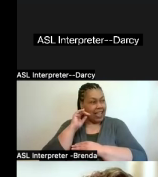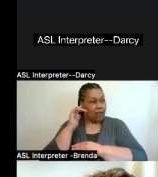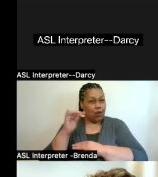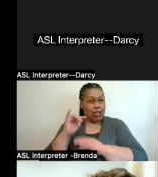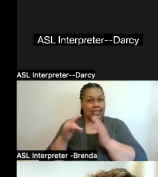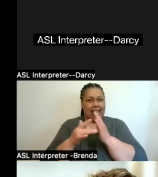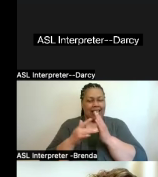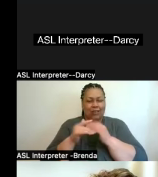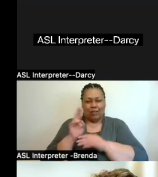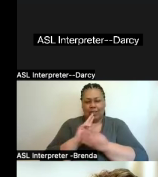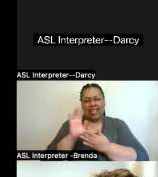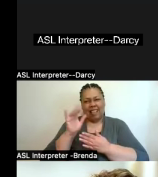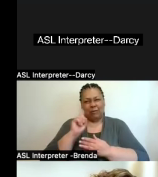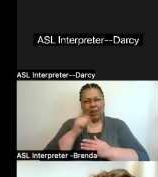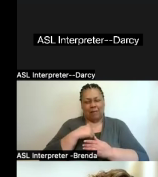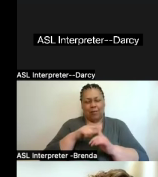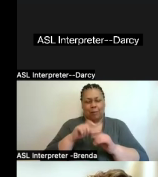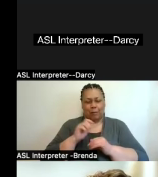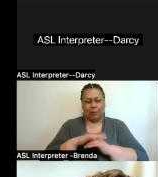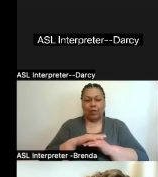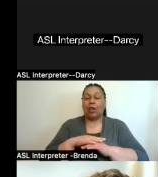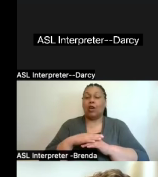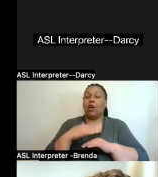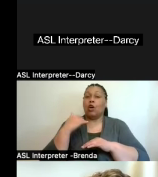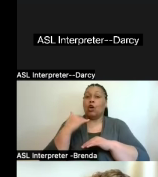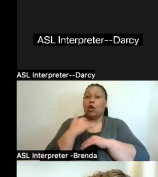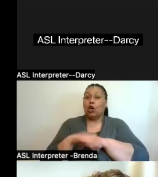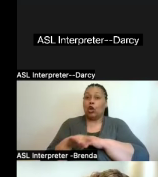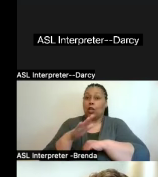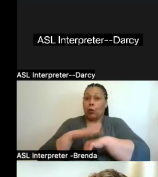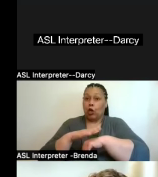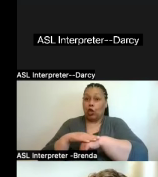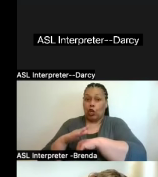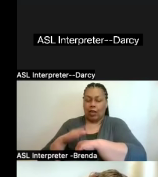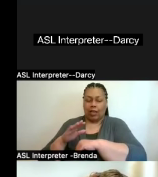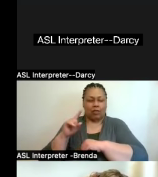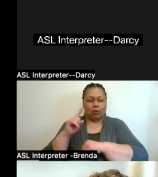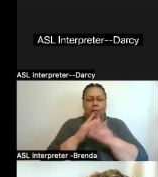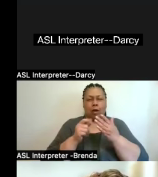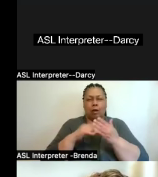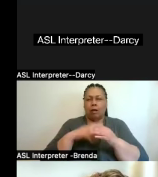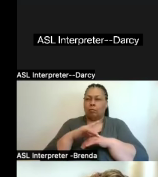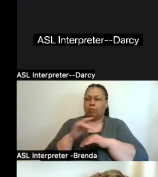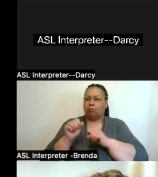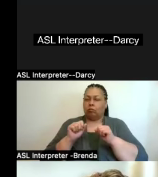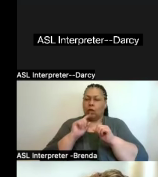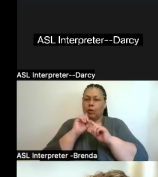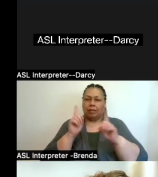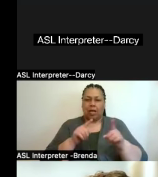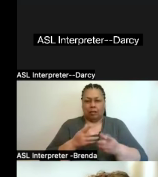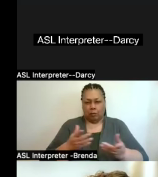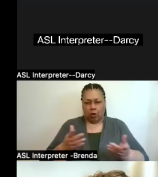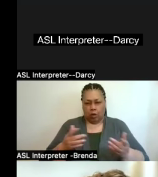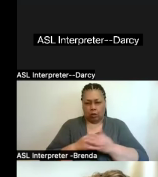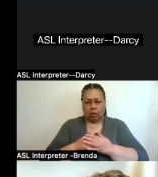So earthquake early warning is one part of a spectrum of earthquake response products, and it's in a